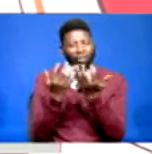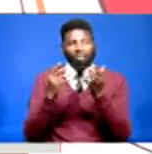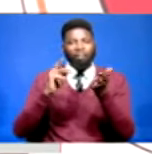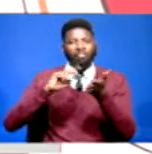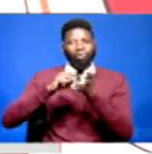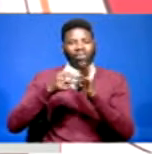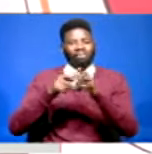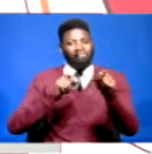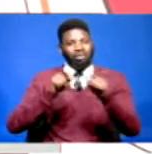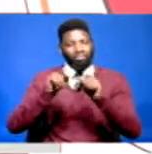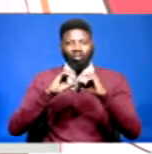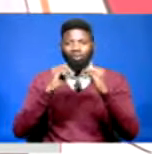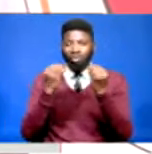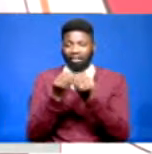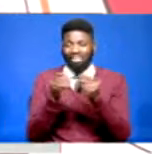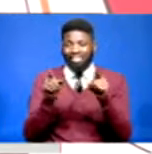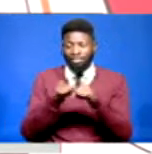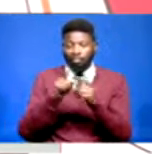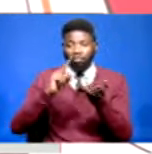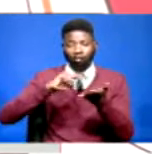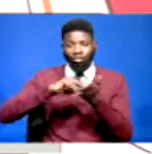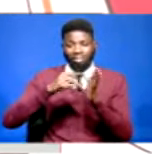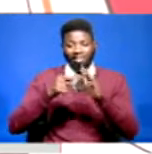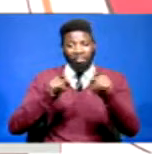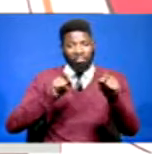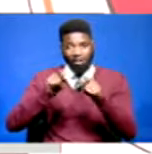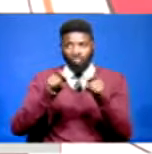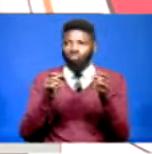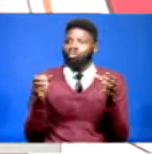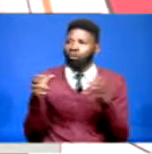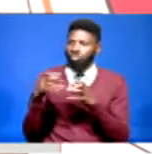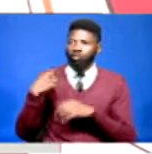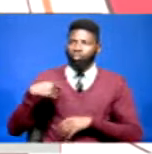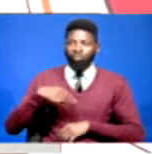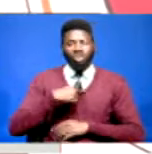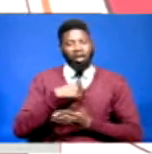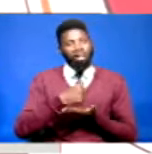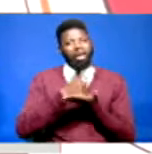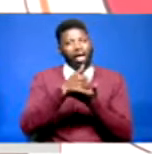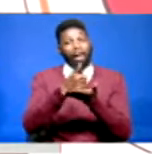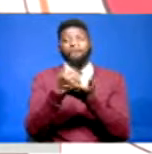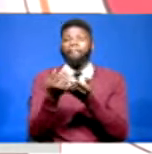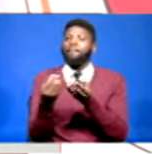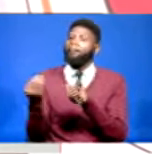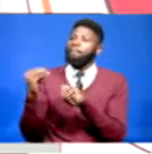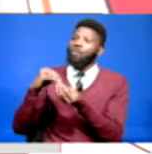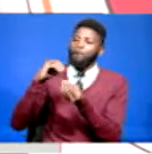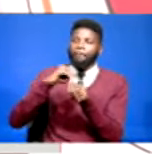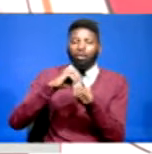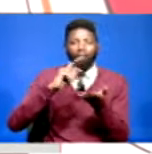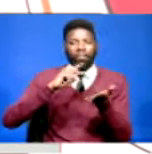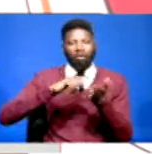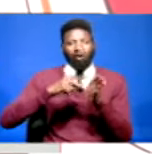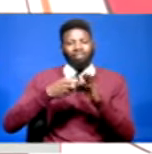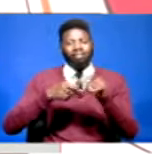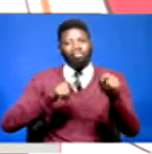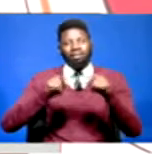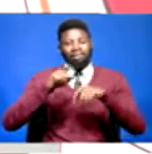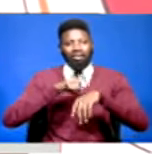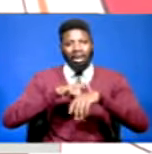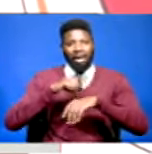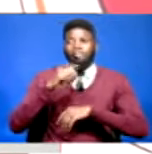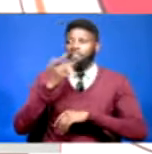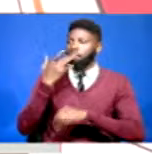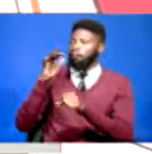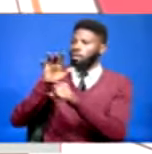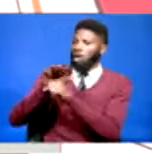project management is a movement, and we are going to help them to be able to adopt more project management while they deliver on their promises. And